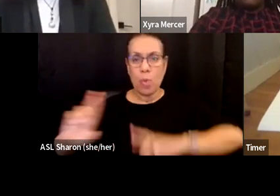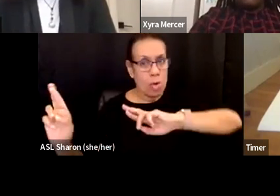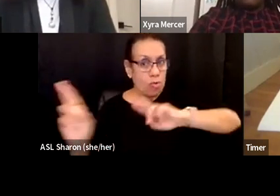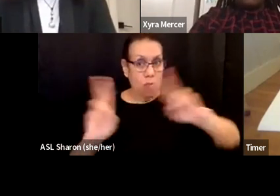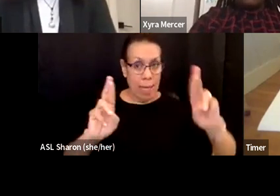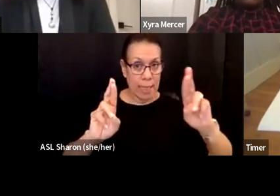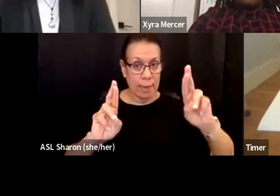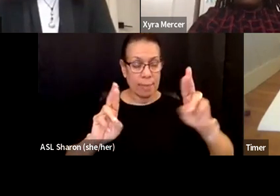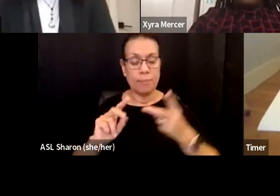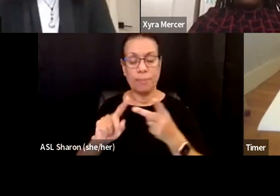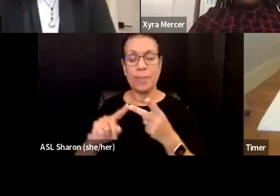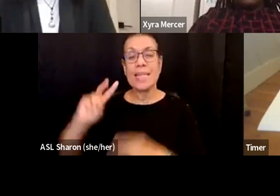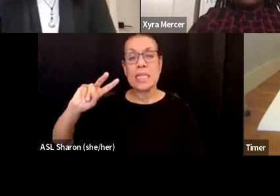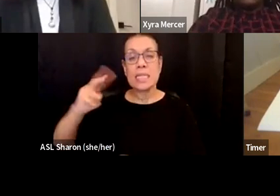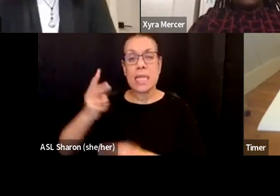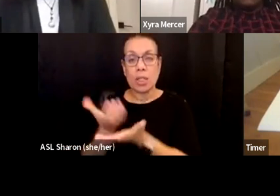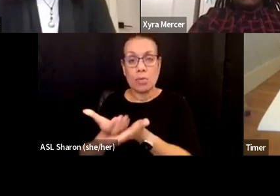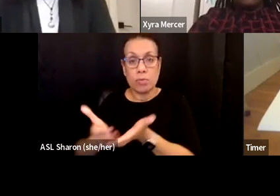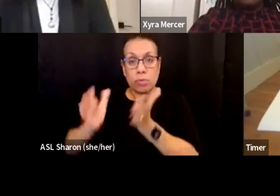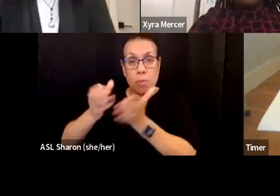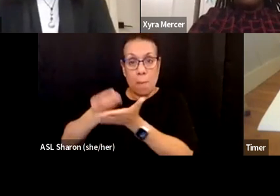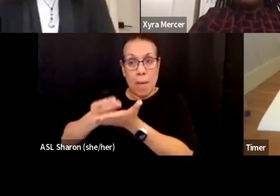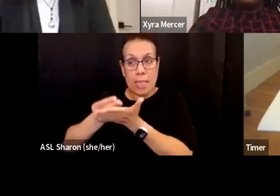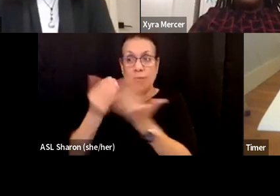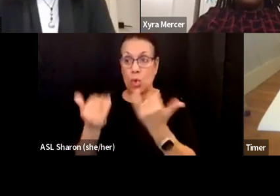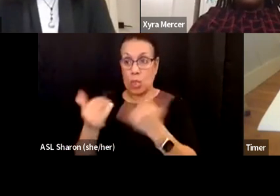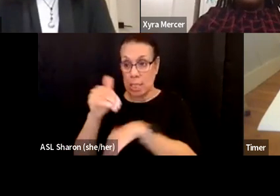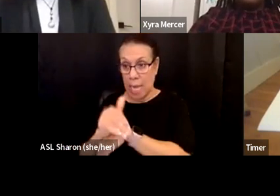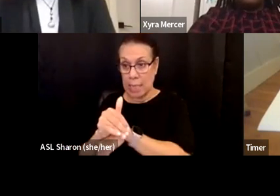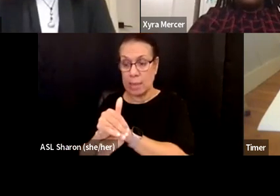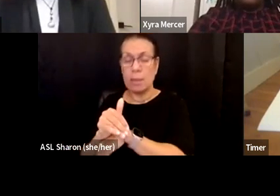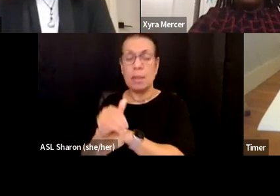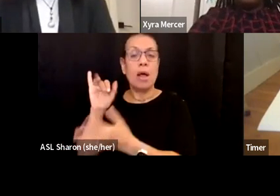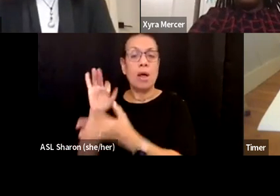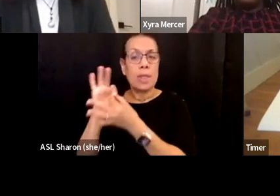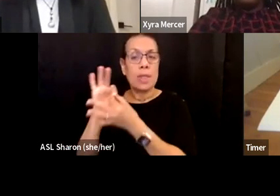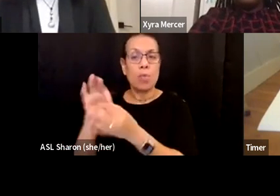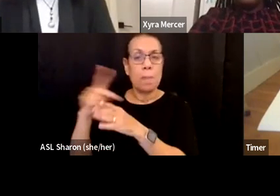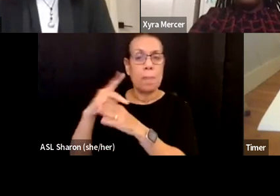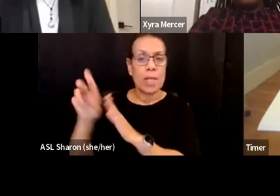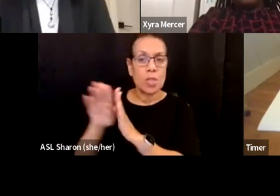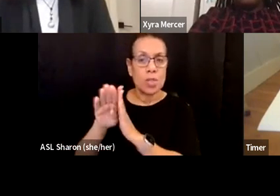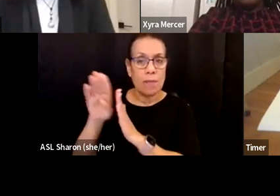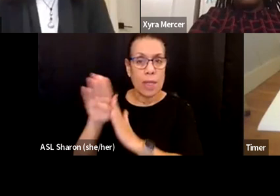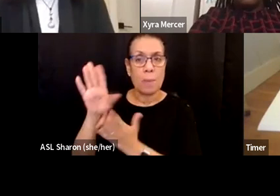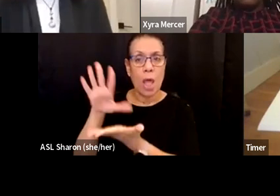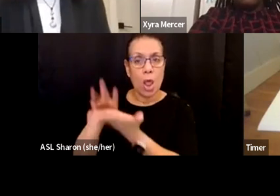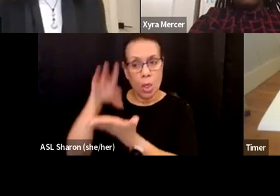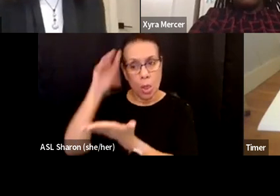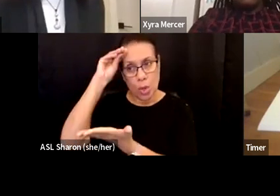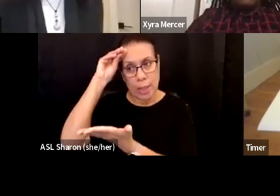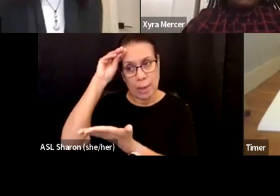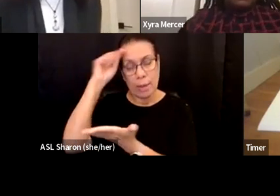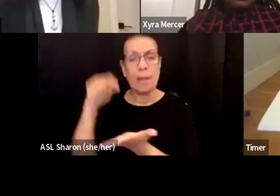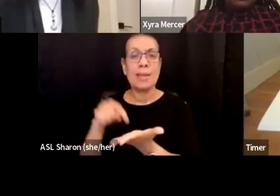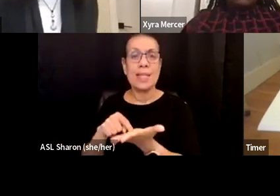um the second bucket of funding uh which is the one that's up for tonight uh has to do with professional development professional learning uh this is uh